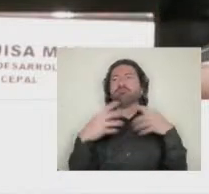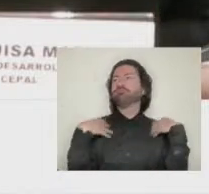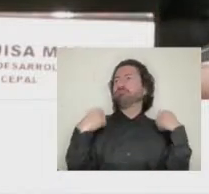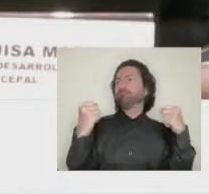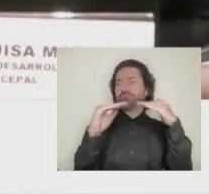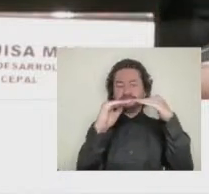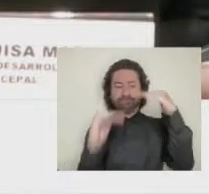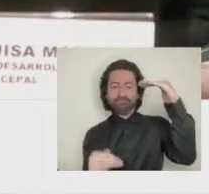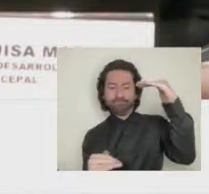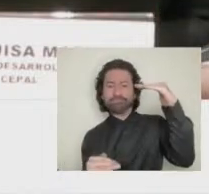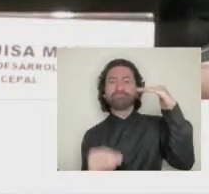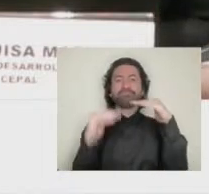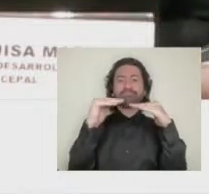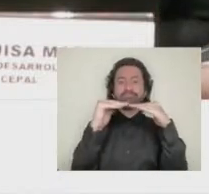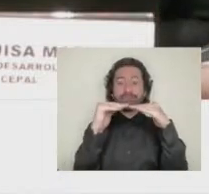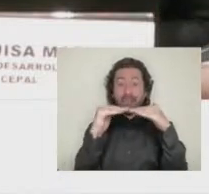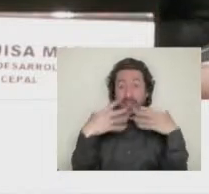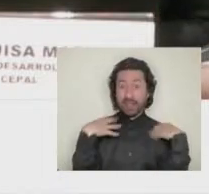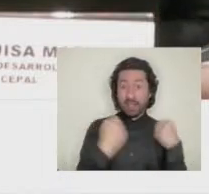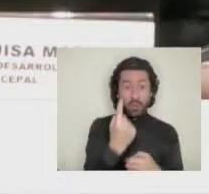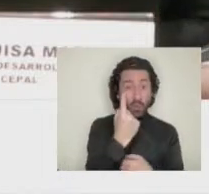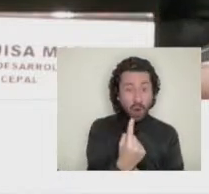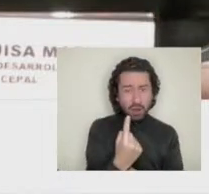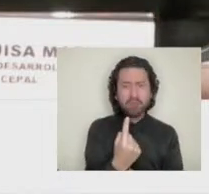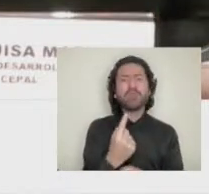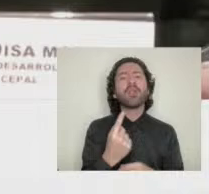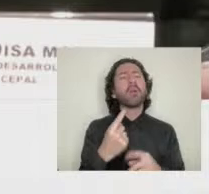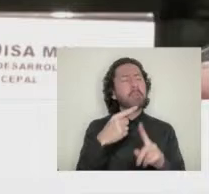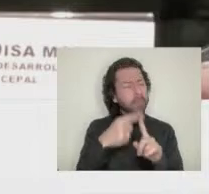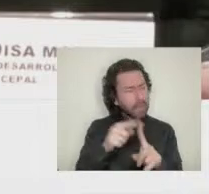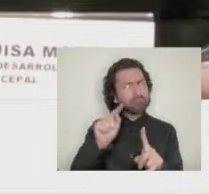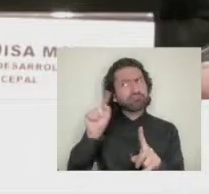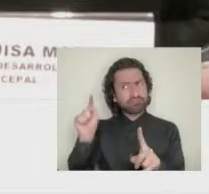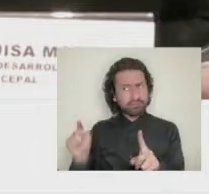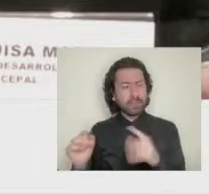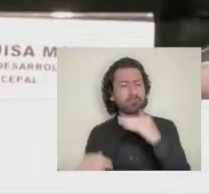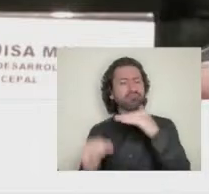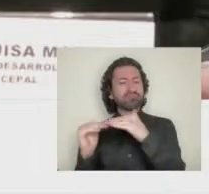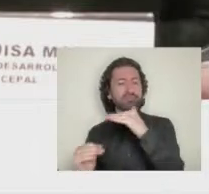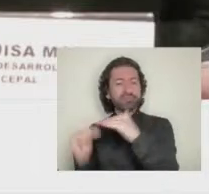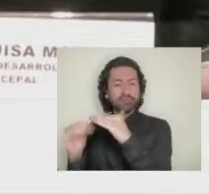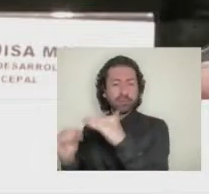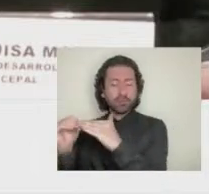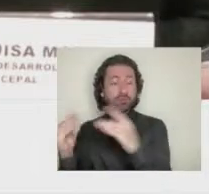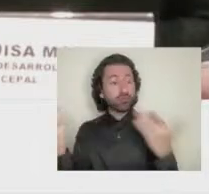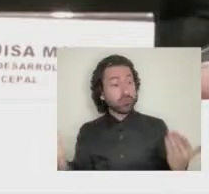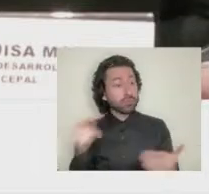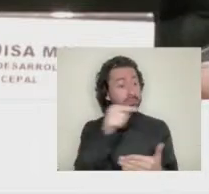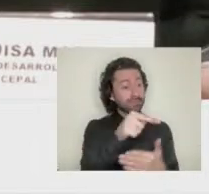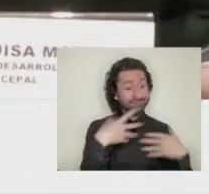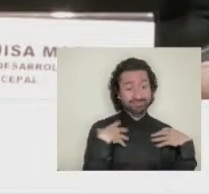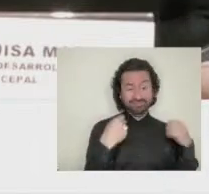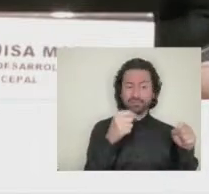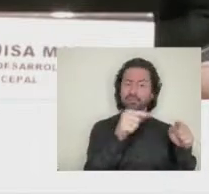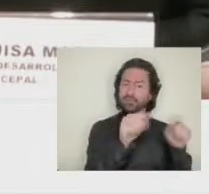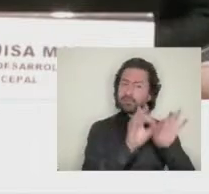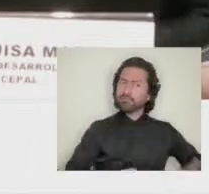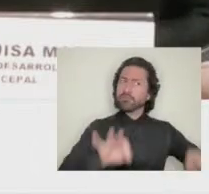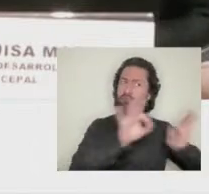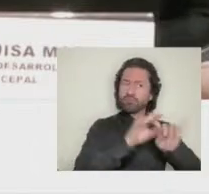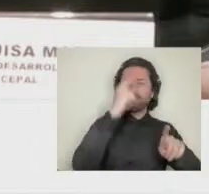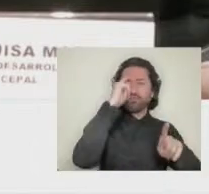reduce inequality in health, but not only in health, but likewise in other dimensions. And thus it holds a strategic place in